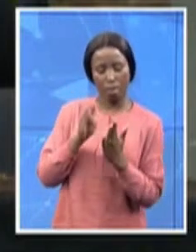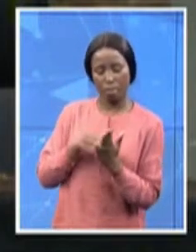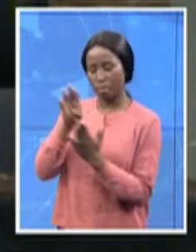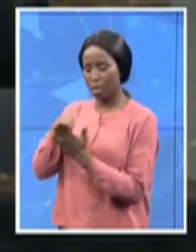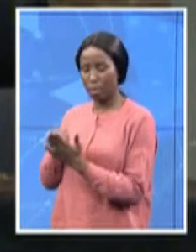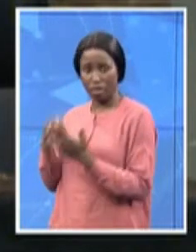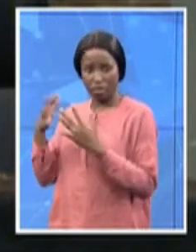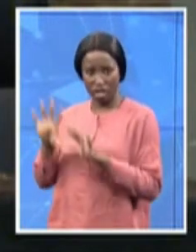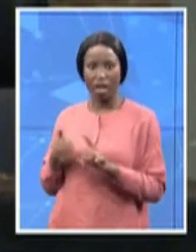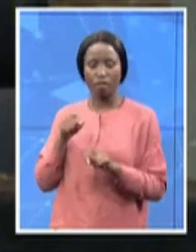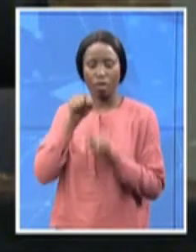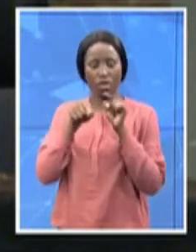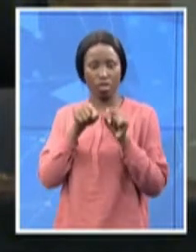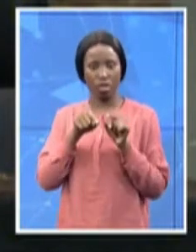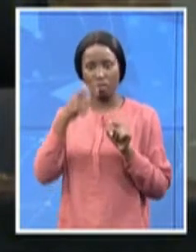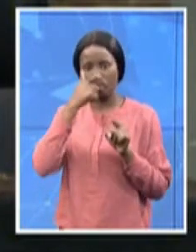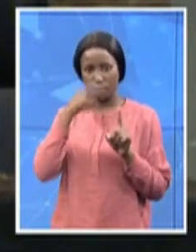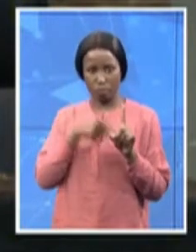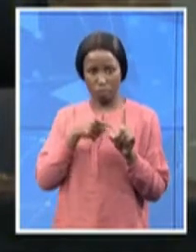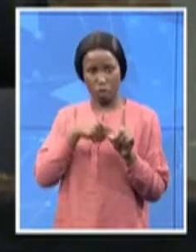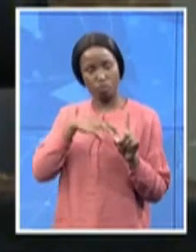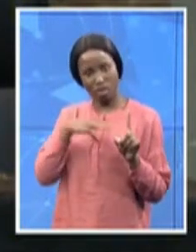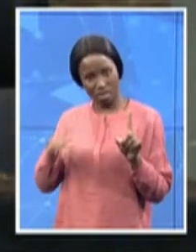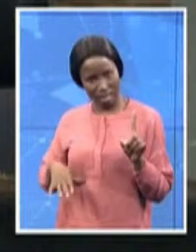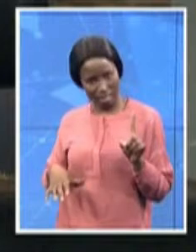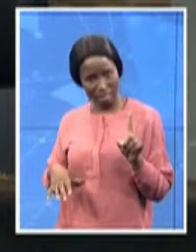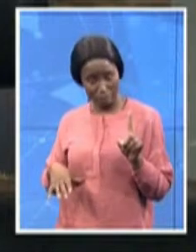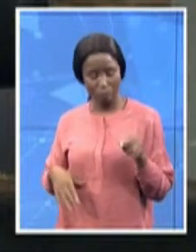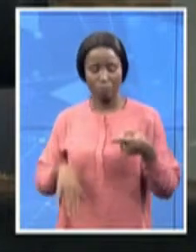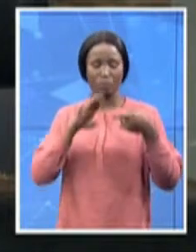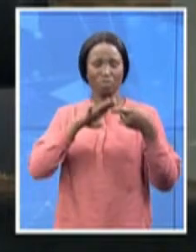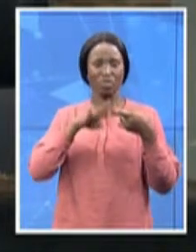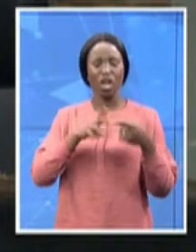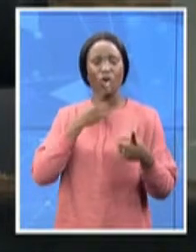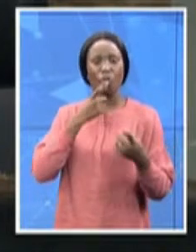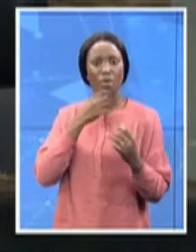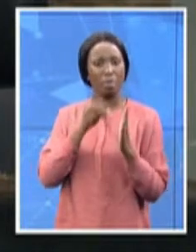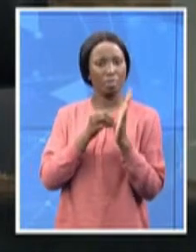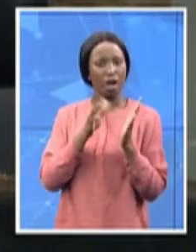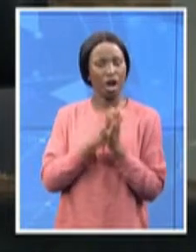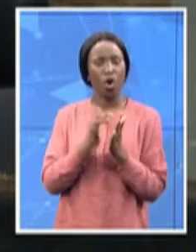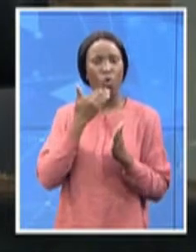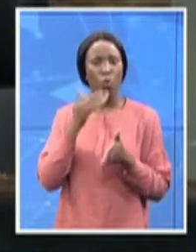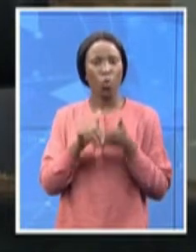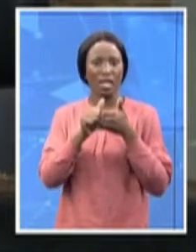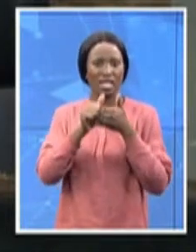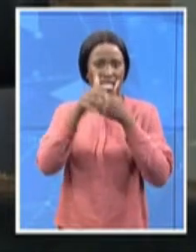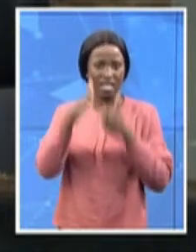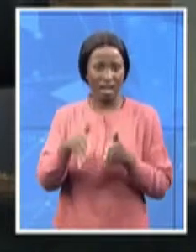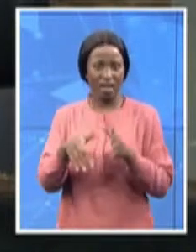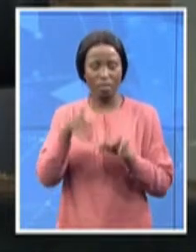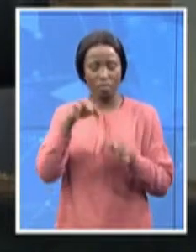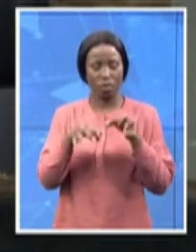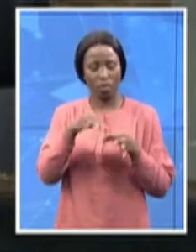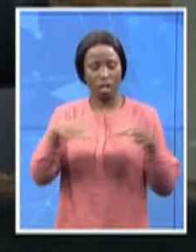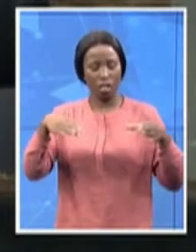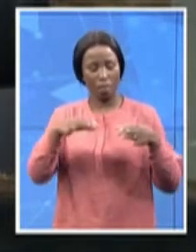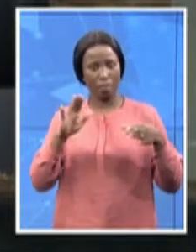The first complaint was submitted by the leader of the official opposition. It read, open